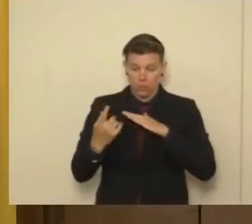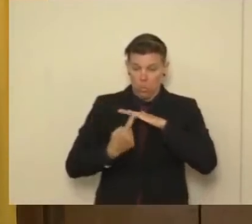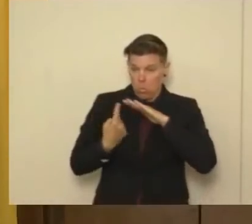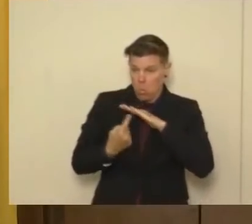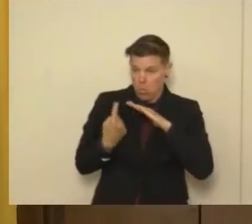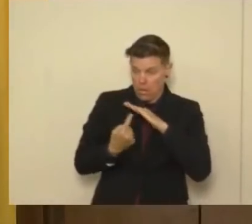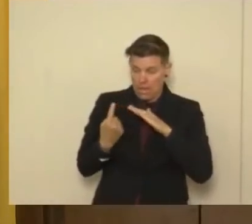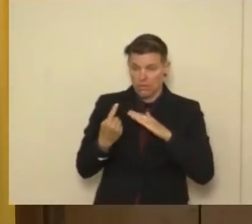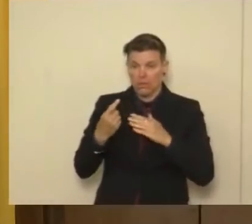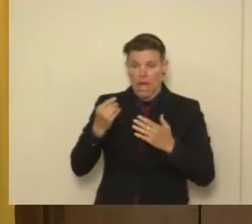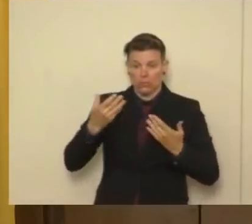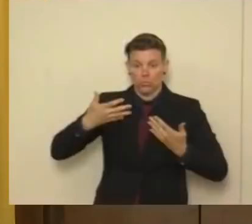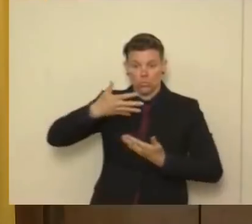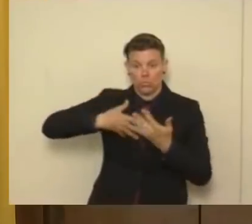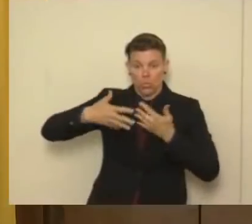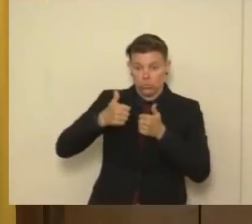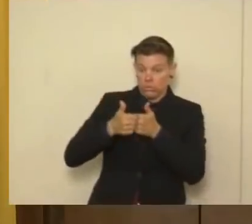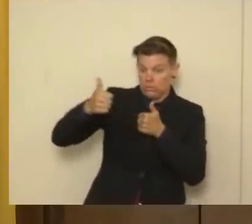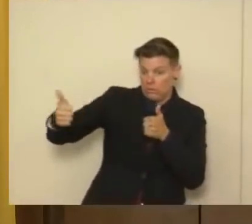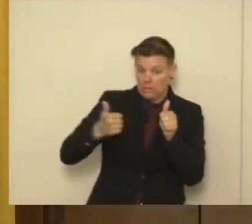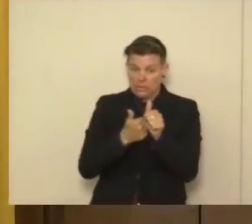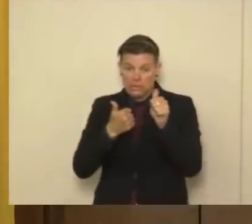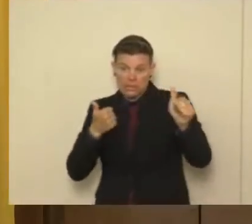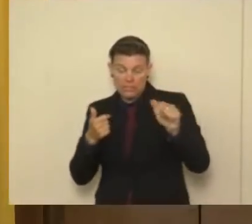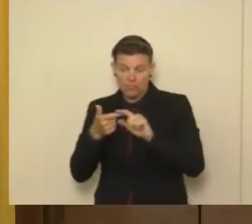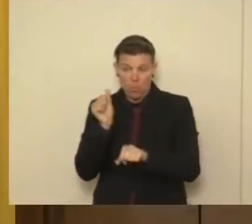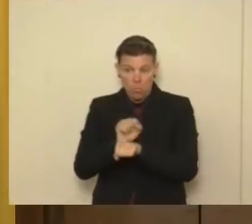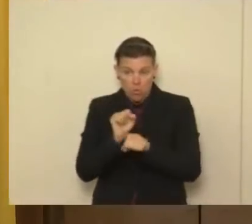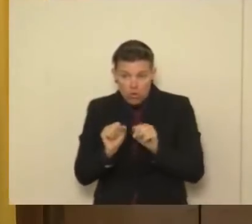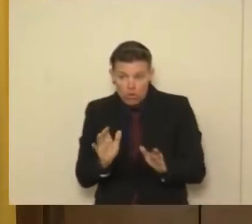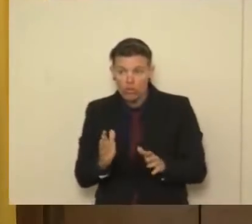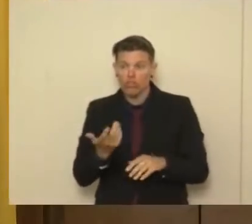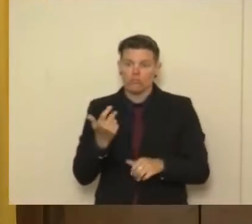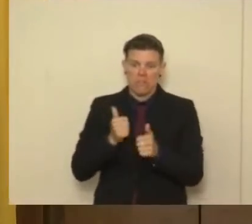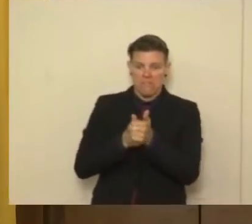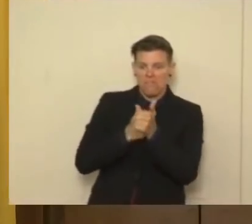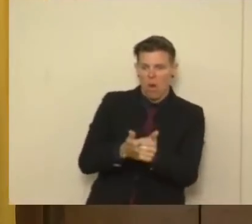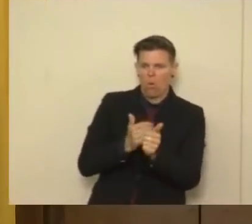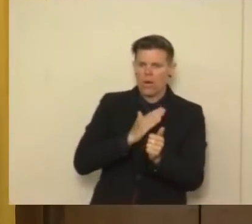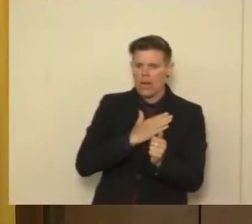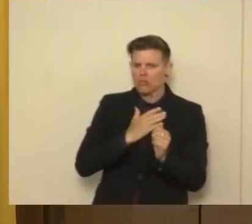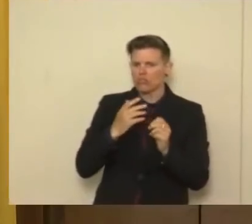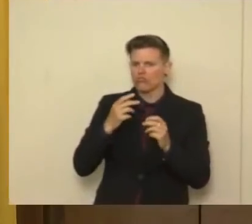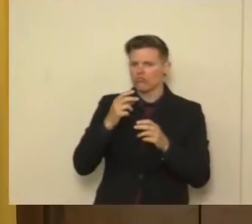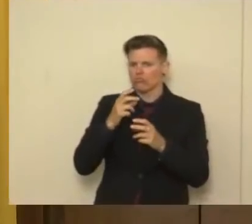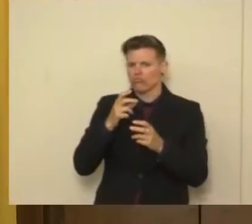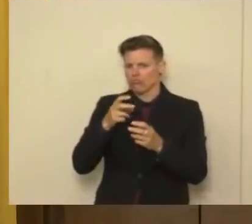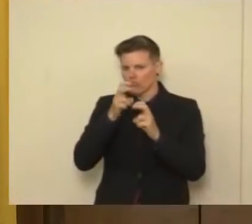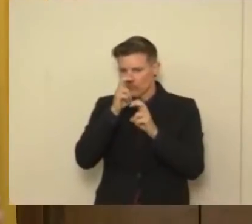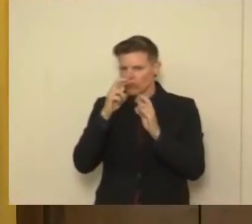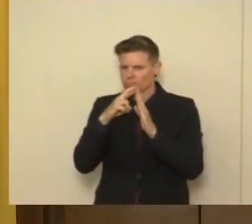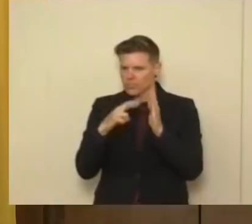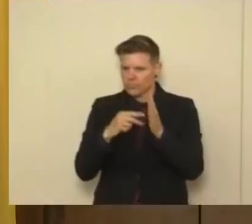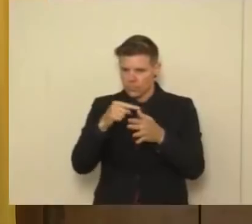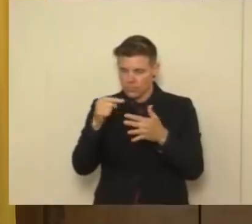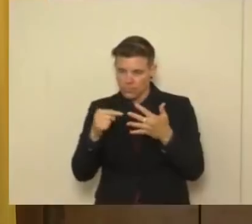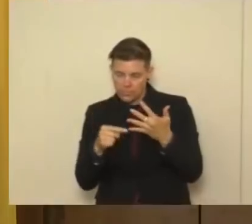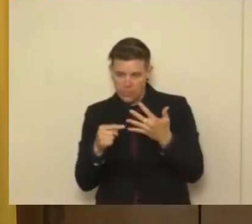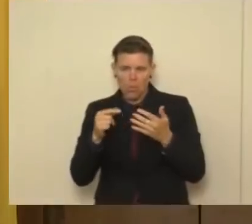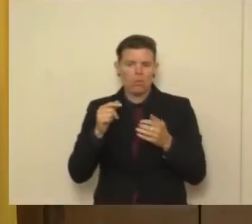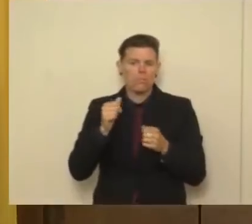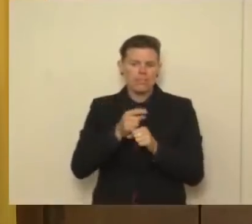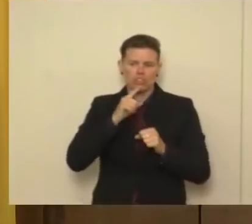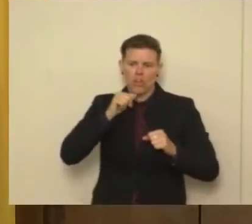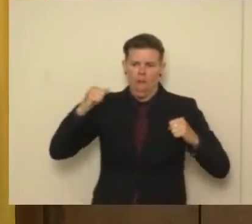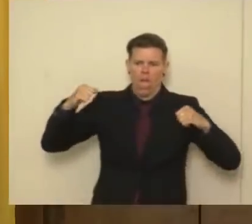employees and you're keeping to our restrictions in terms of the number of employees per business that you can have. So exempt, just like